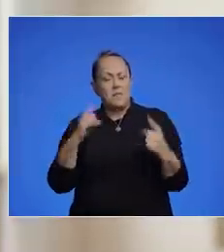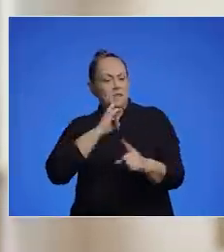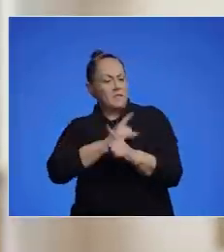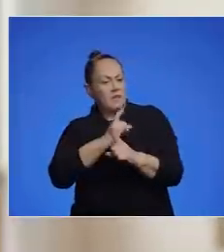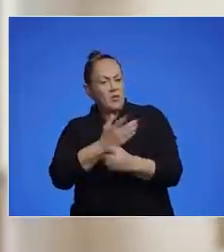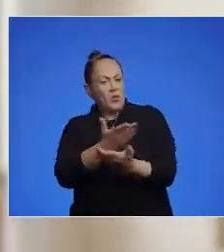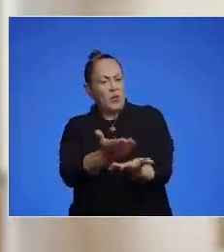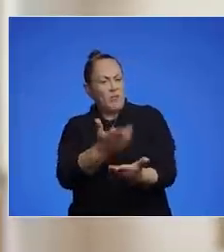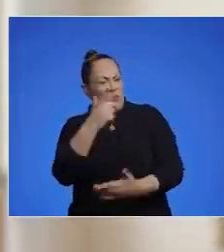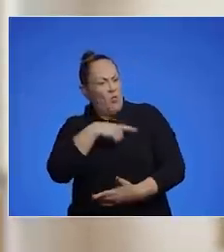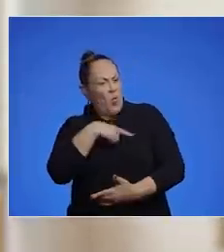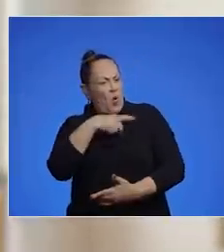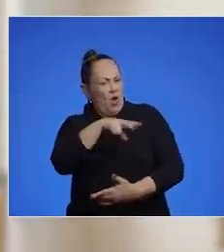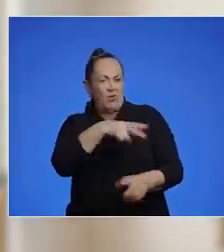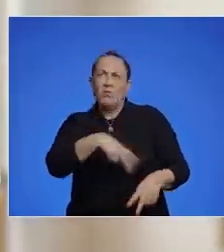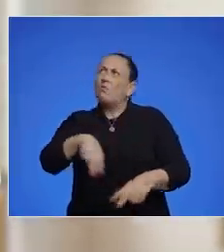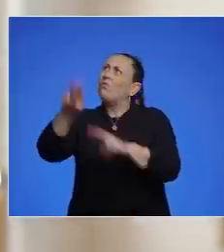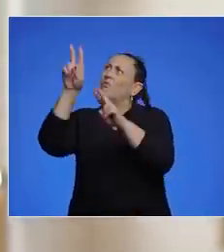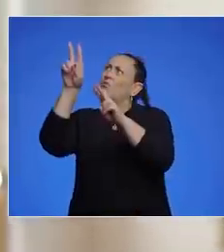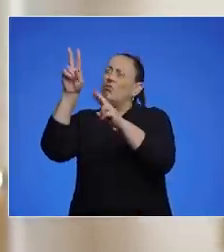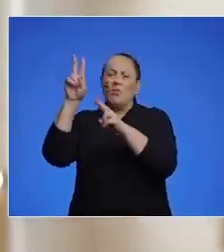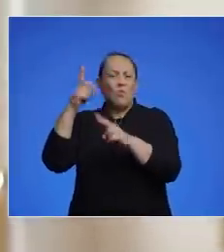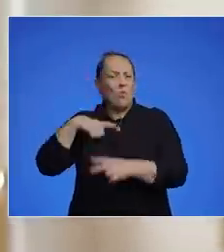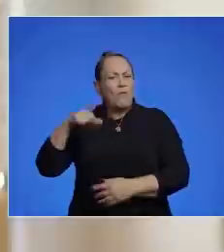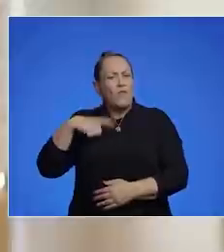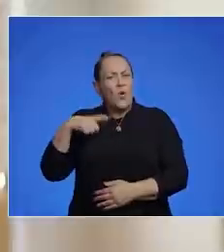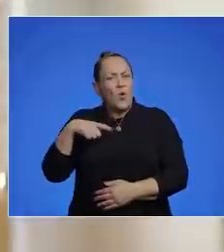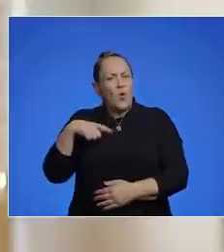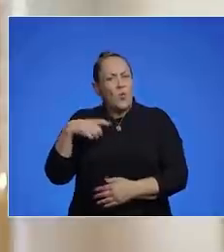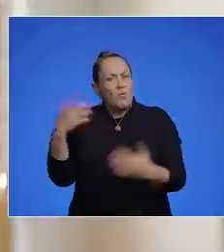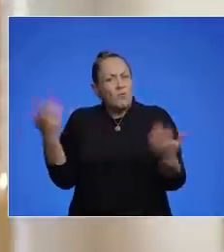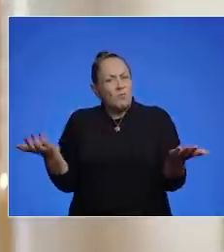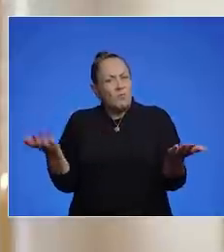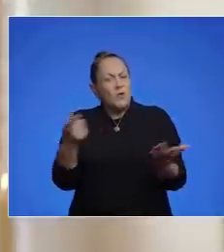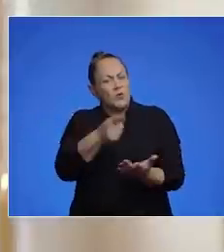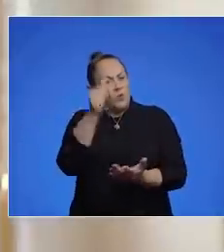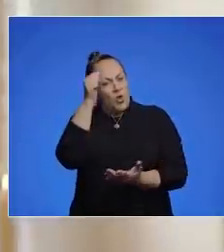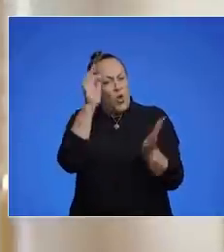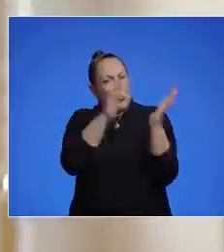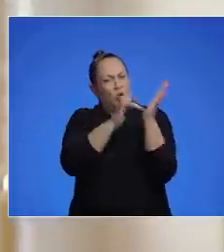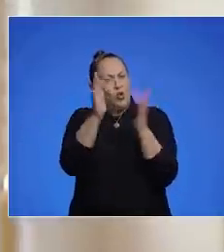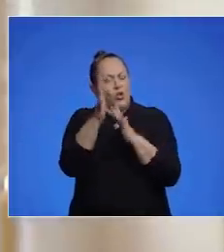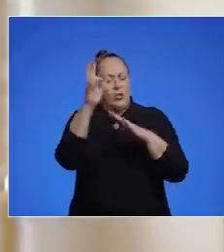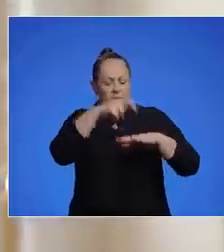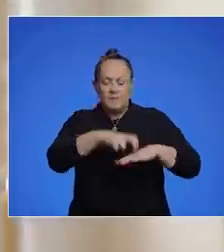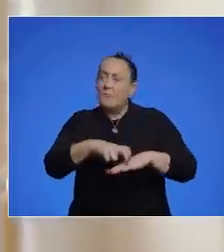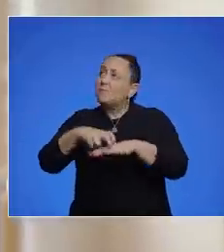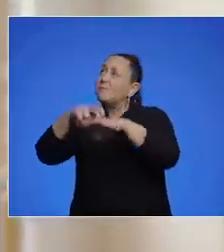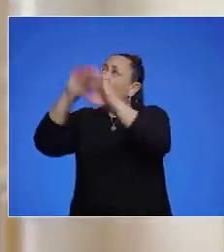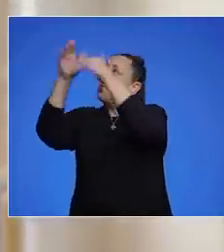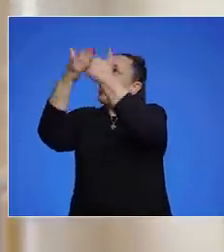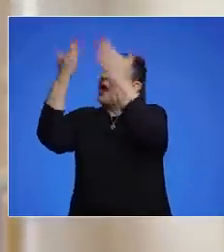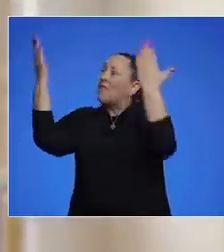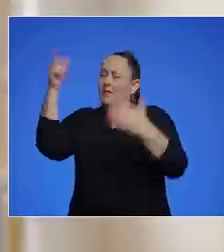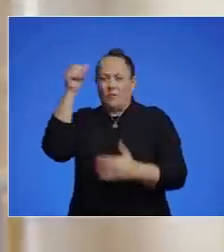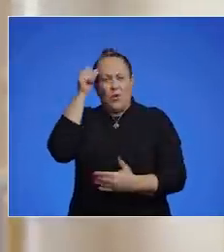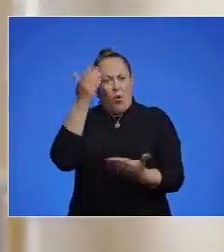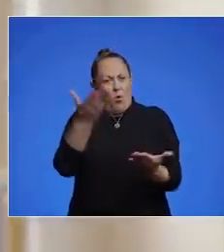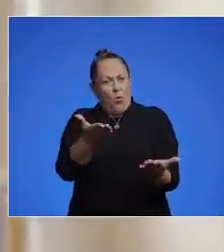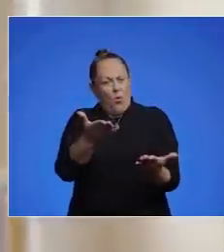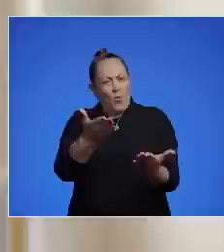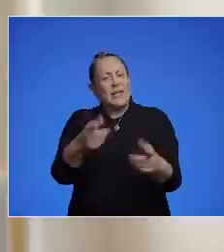they said, "Why are you men from Galilee standing there and looking up into the sky? Jesus, who has been taken up from you into